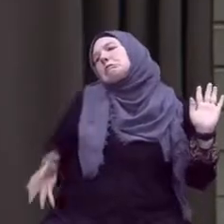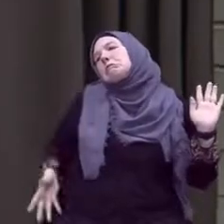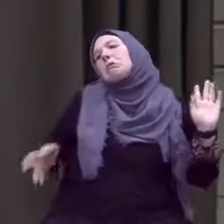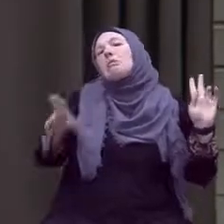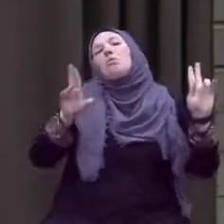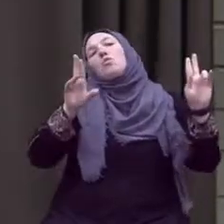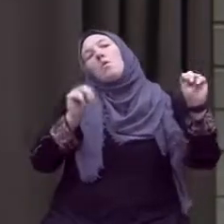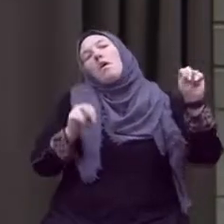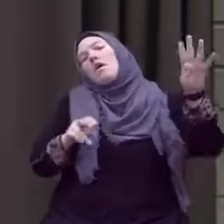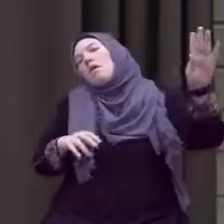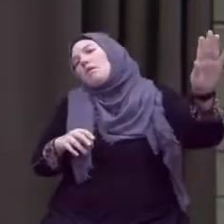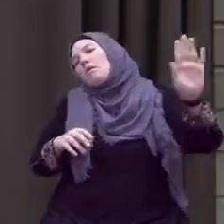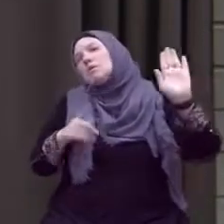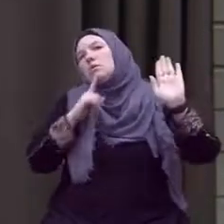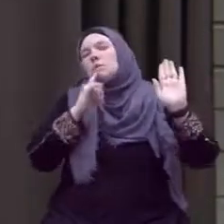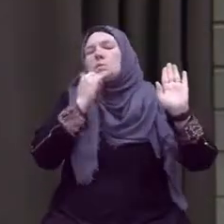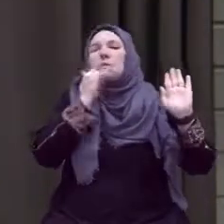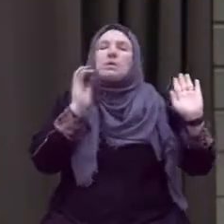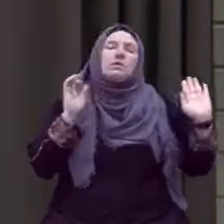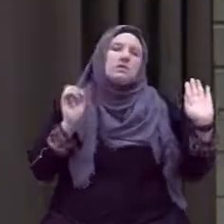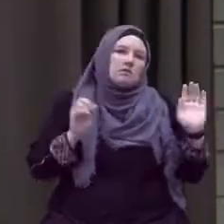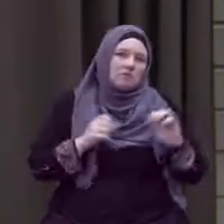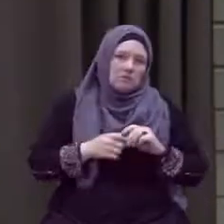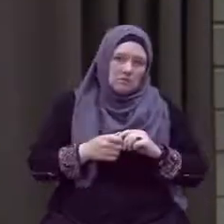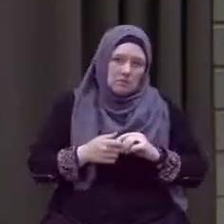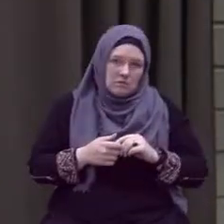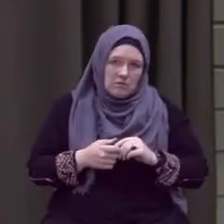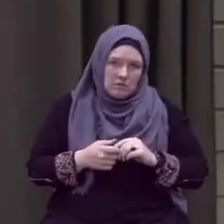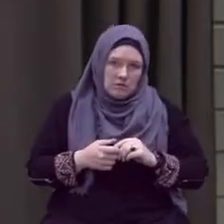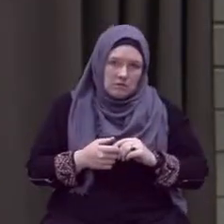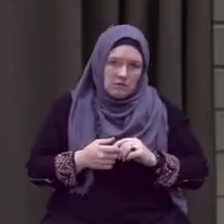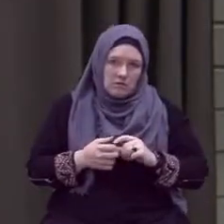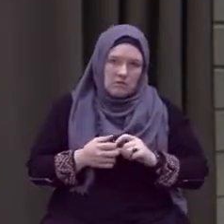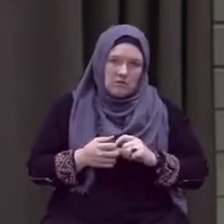United Nations is wrong.